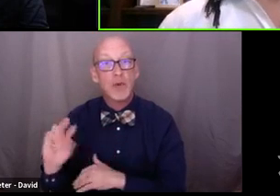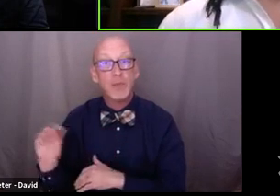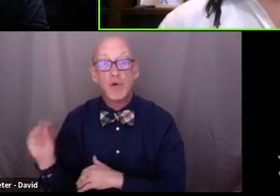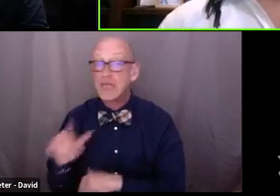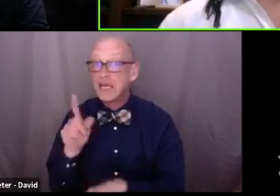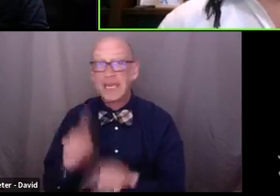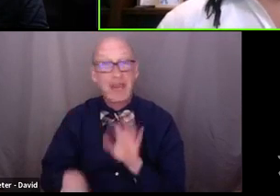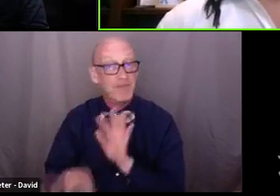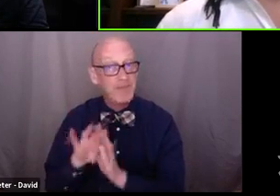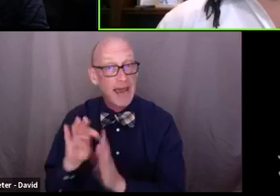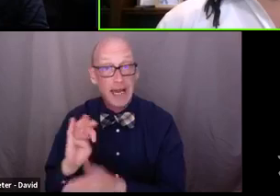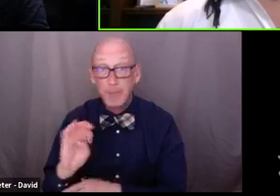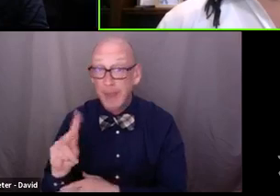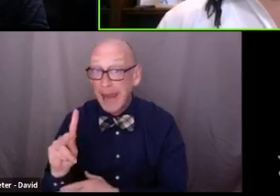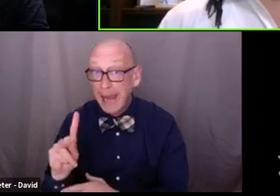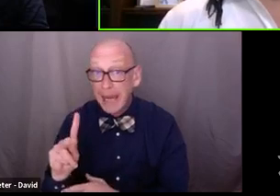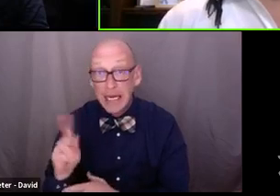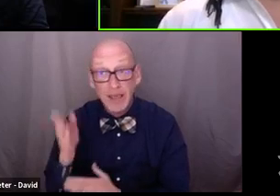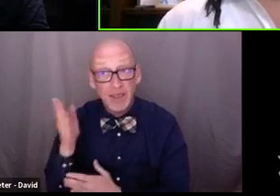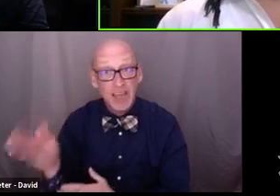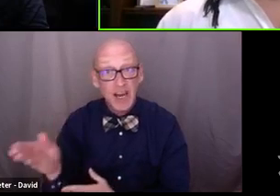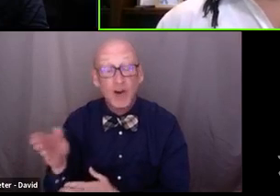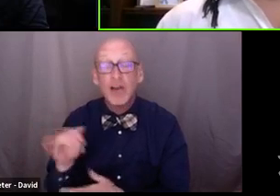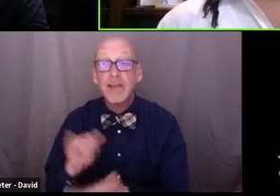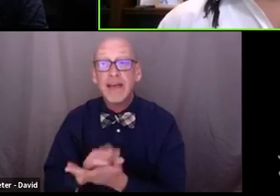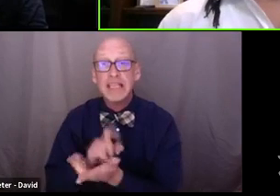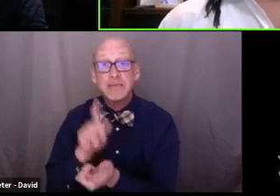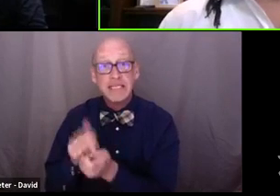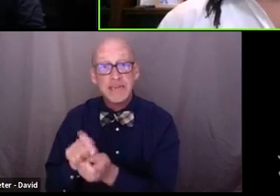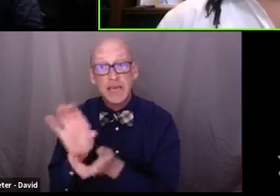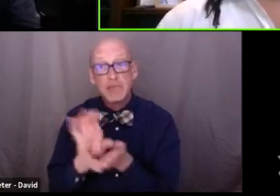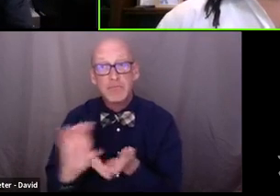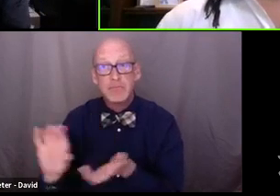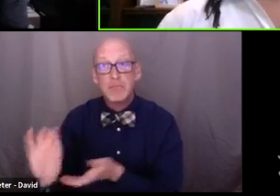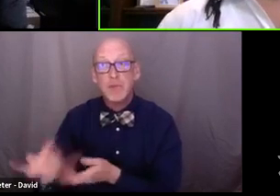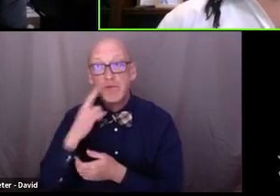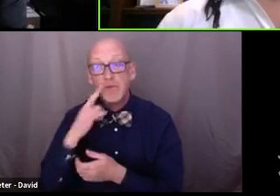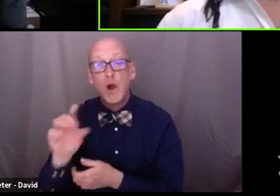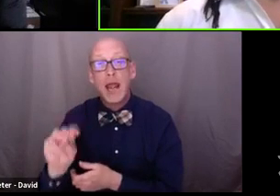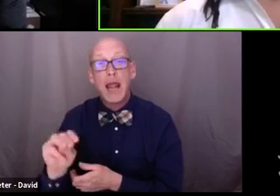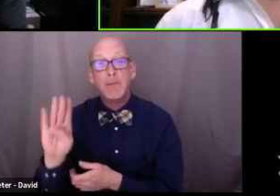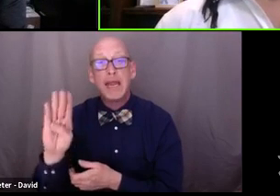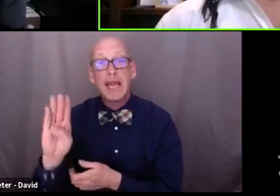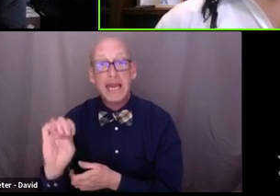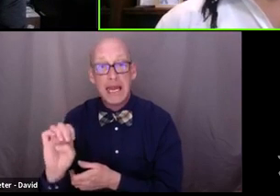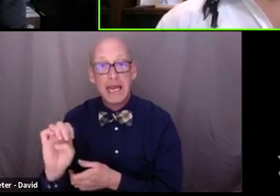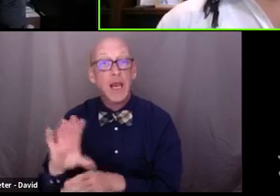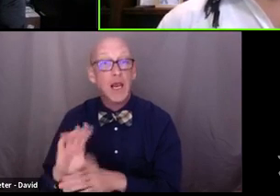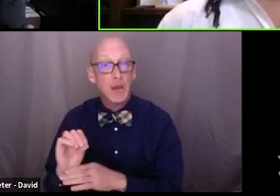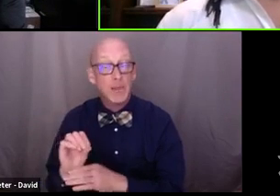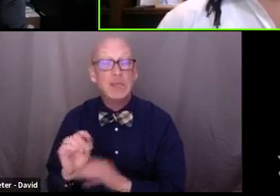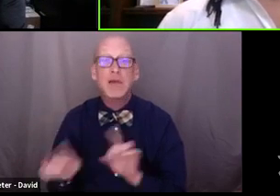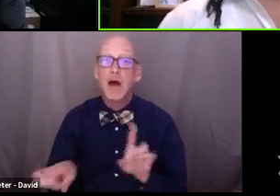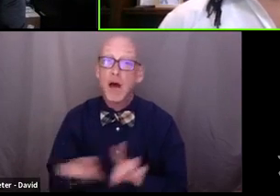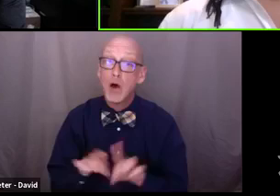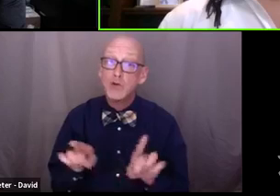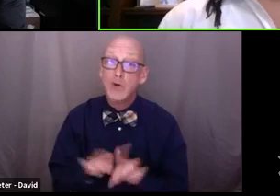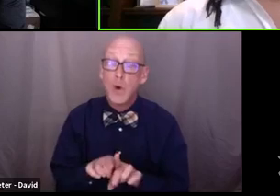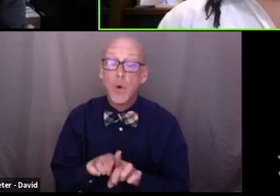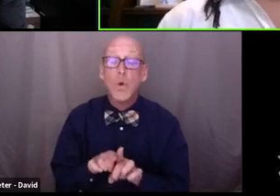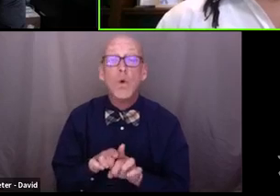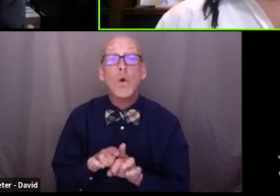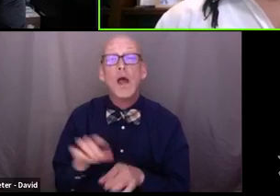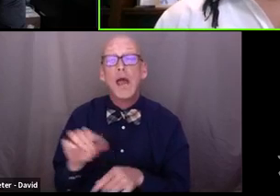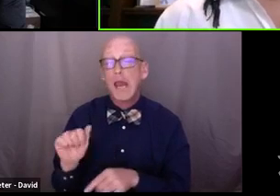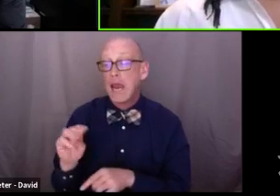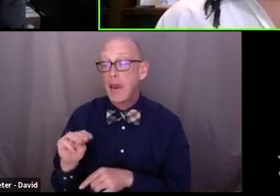other institutions. And that's specifically set aside for MBE companies. Additionally, as Ambria